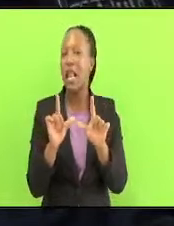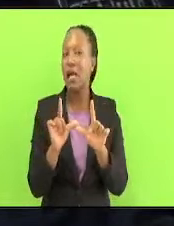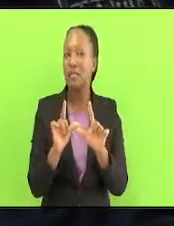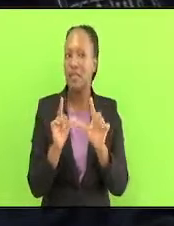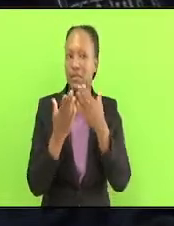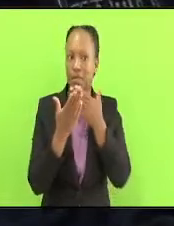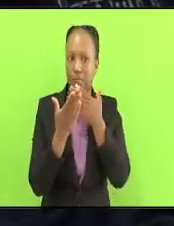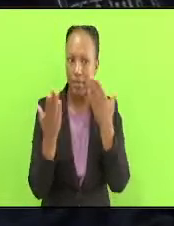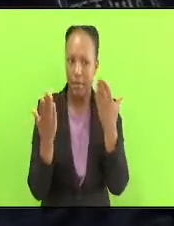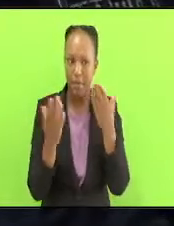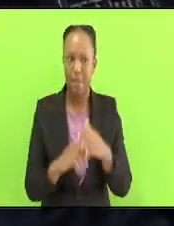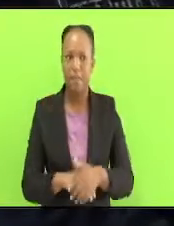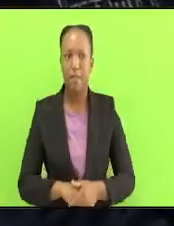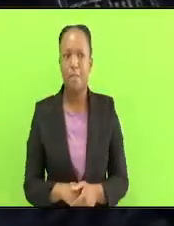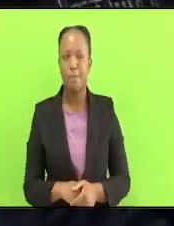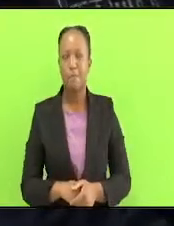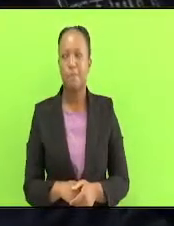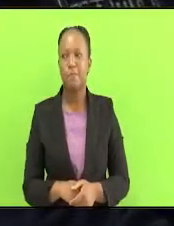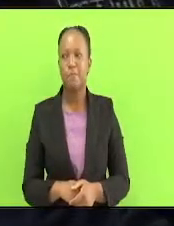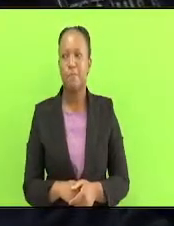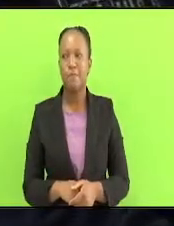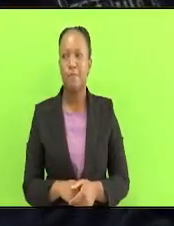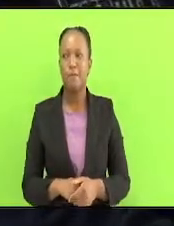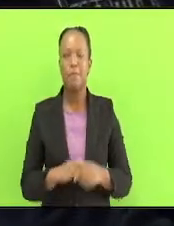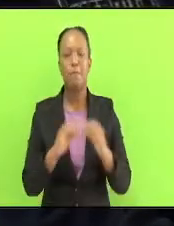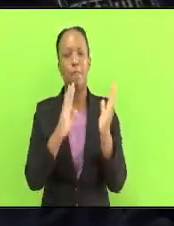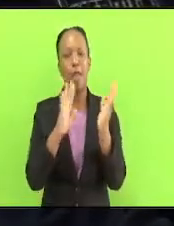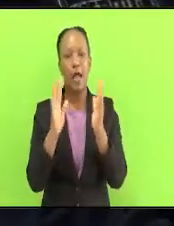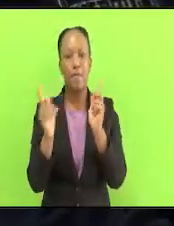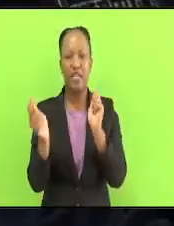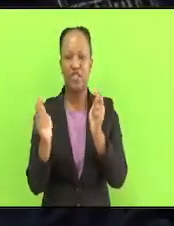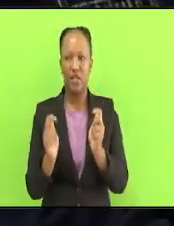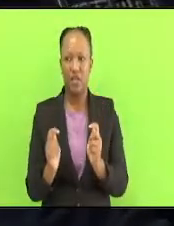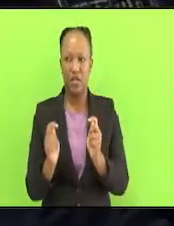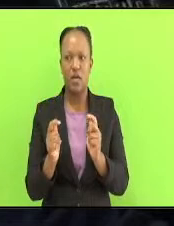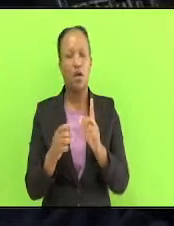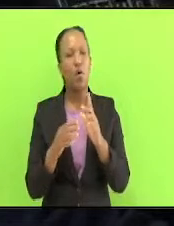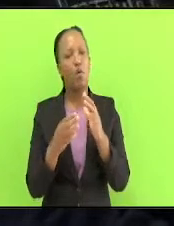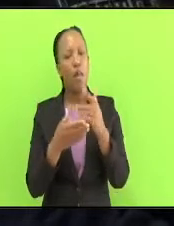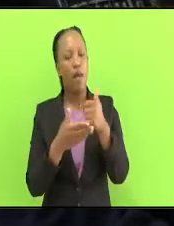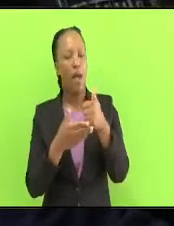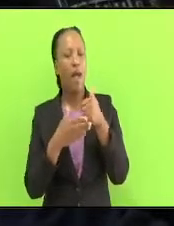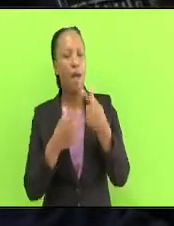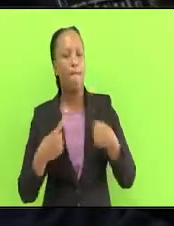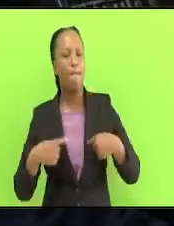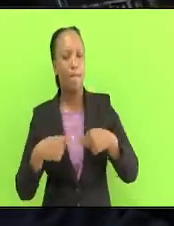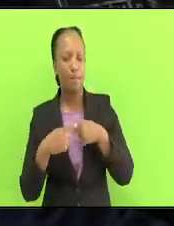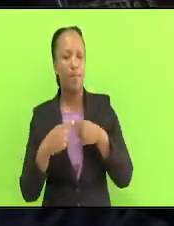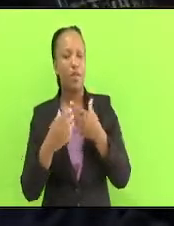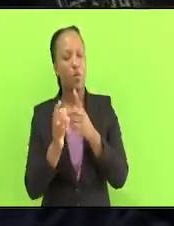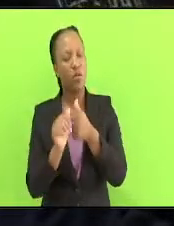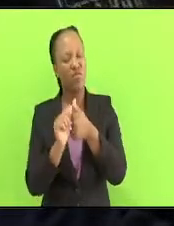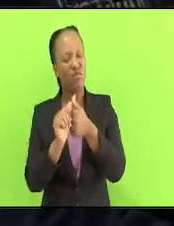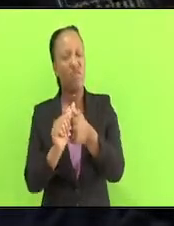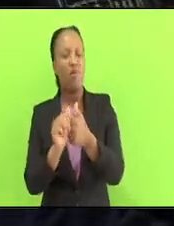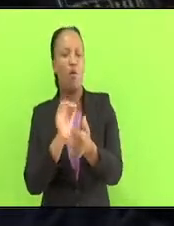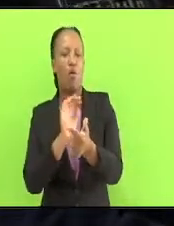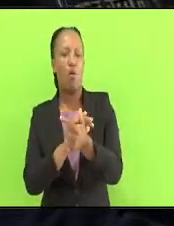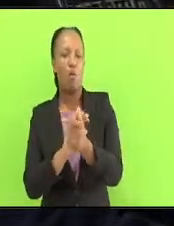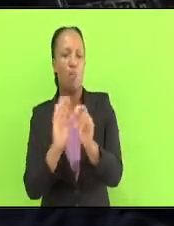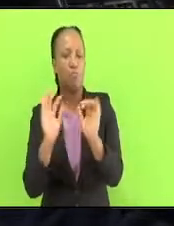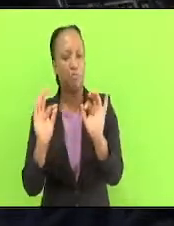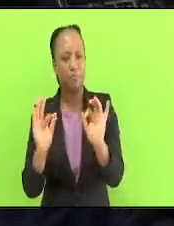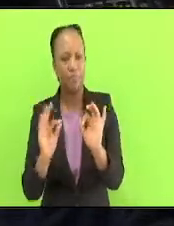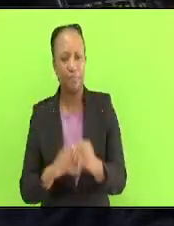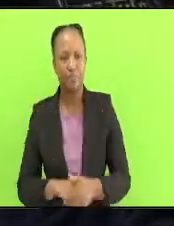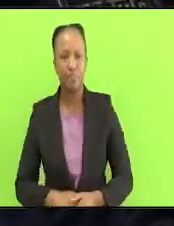that. So go nna teng ga climate change e, go tla re ruta gore go direge dilo go ya ka molao. So the climate change